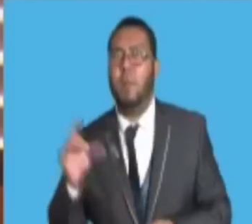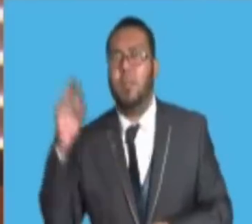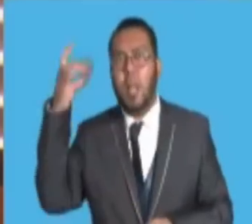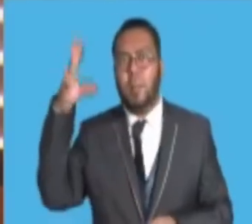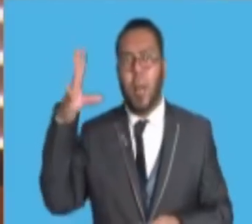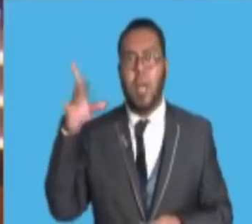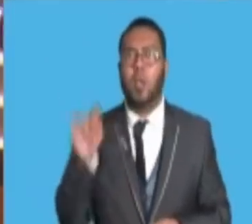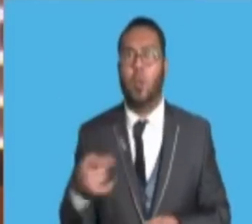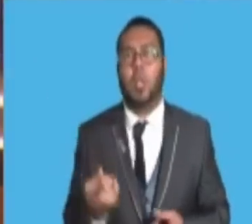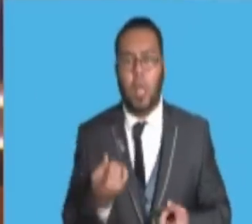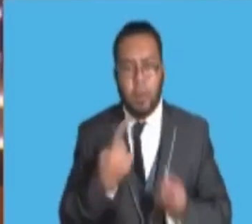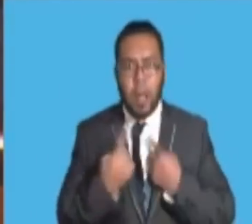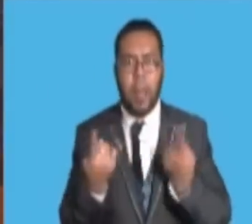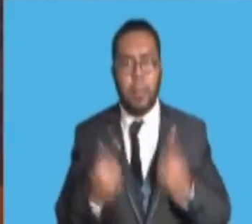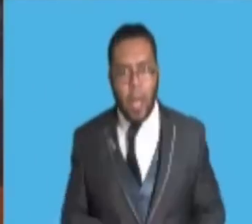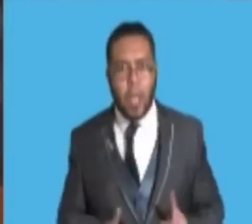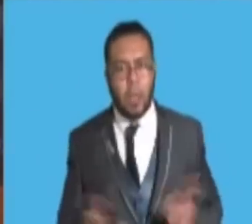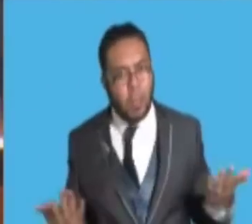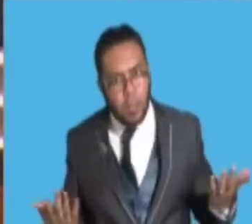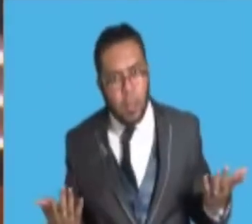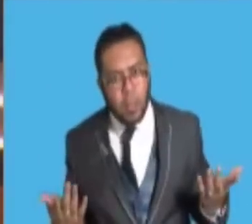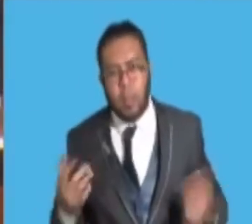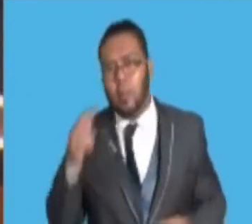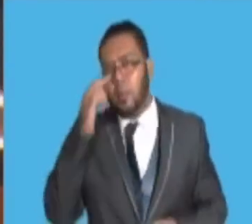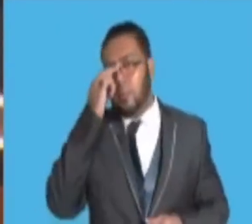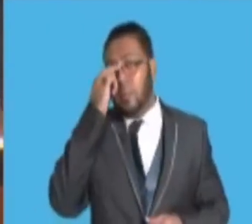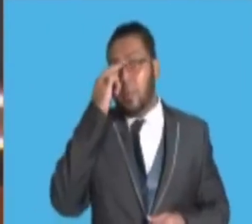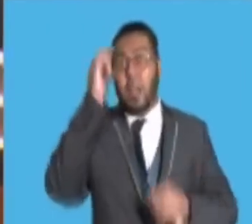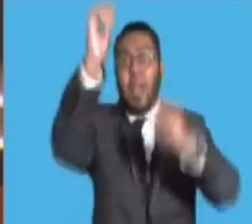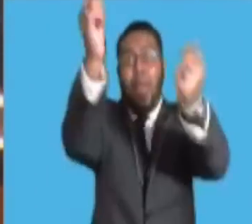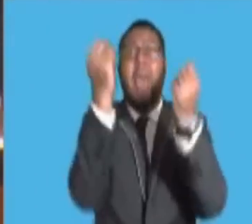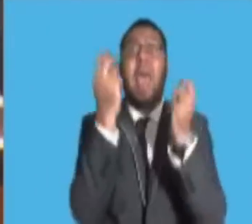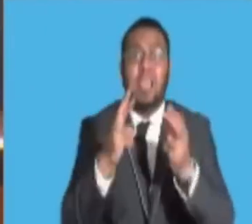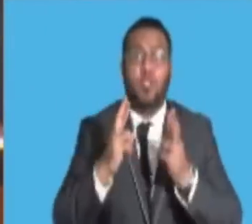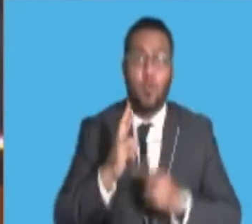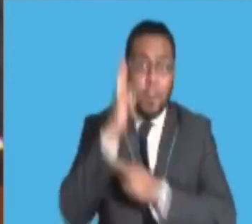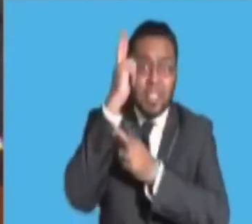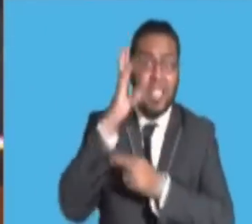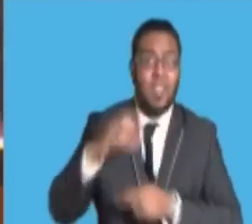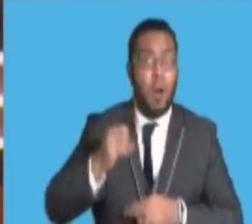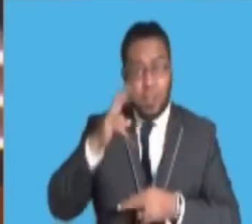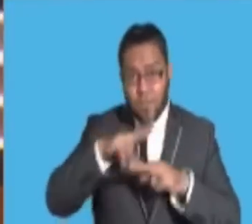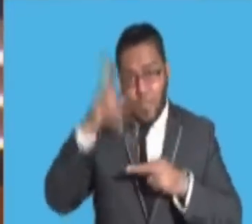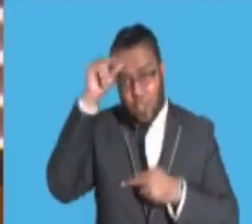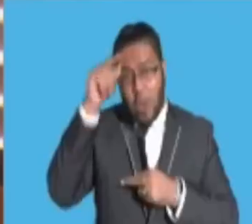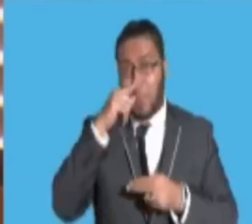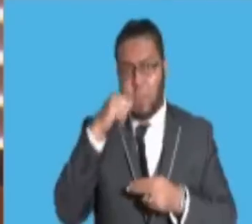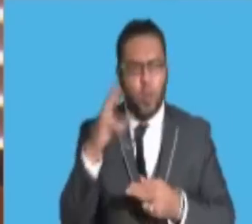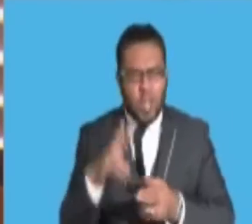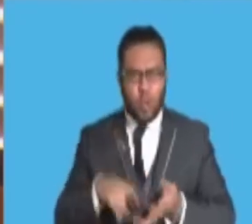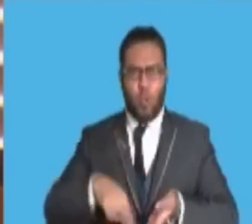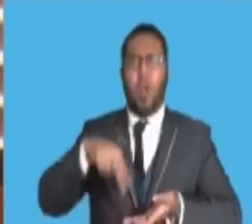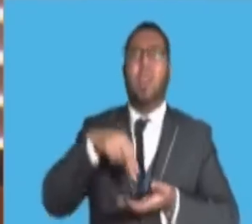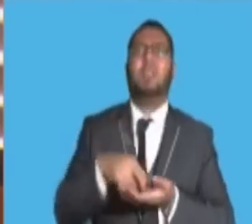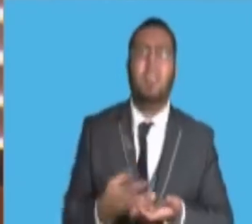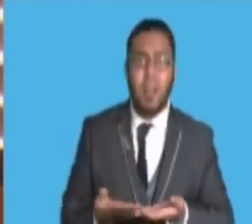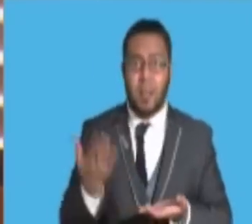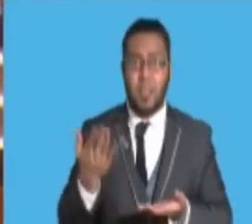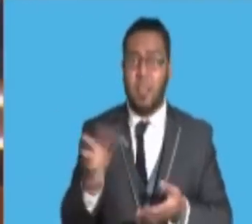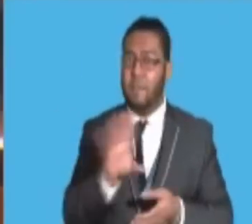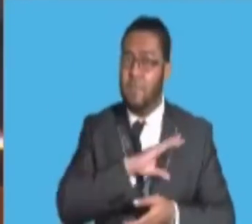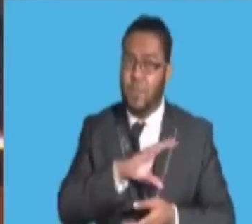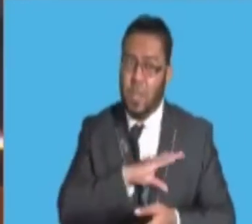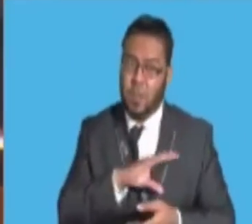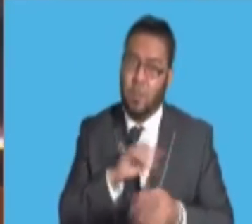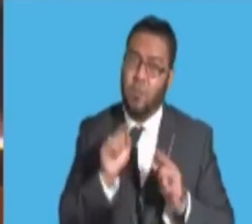could literally cost them their lives. As representatives of the Fijian people, we need to rise above the fear-mongering